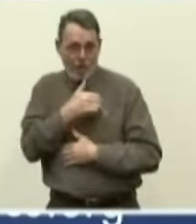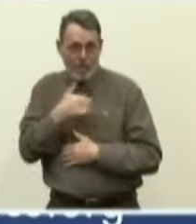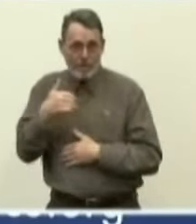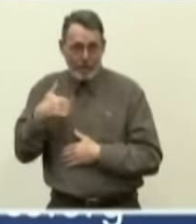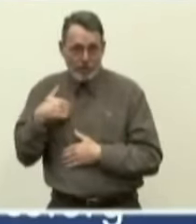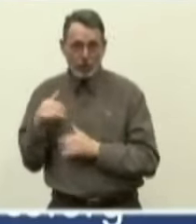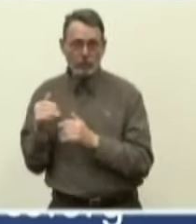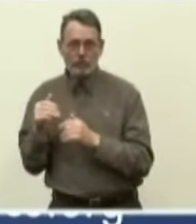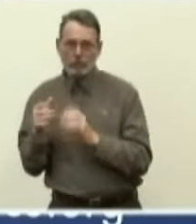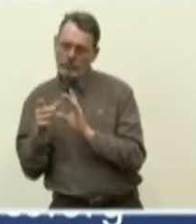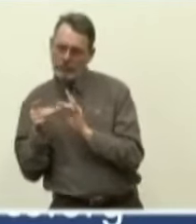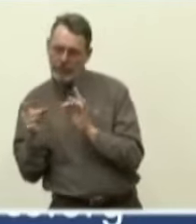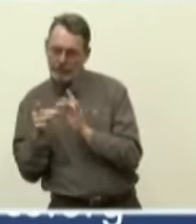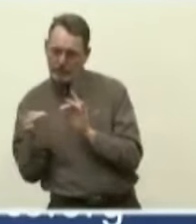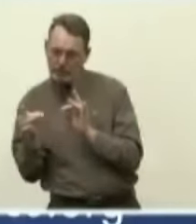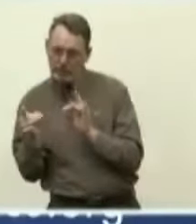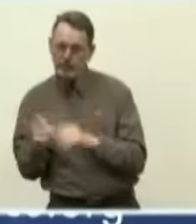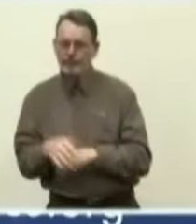statements.